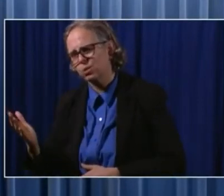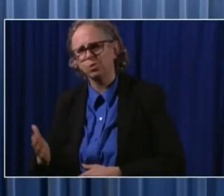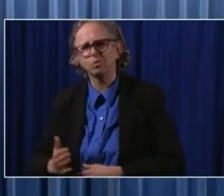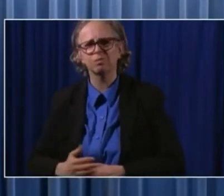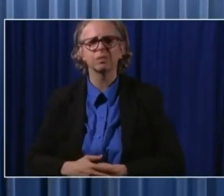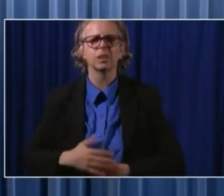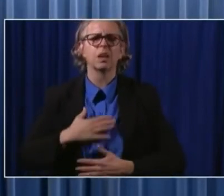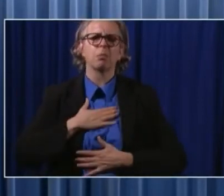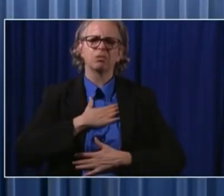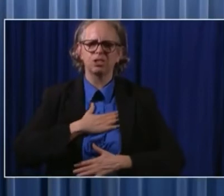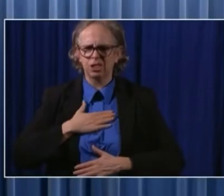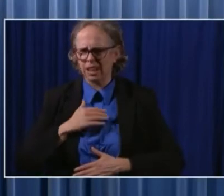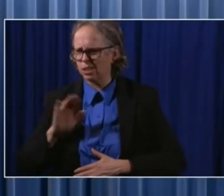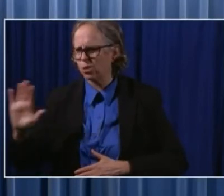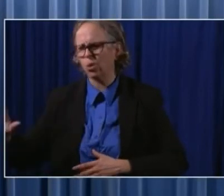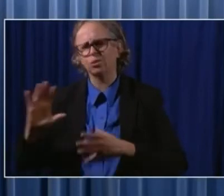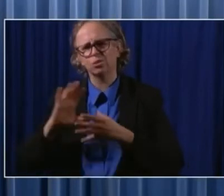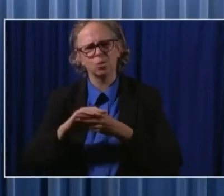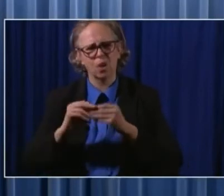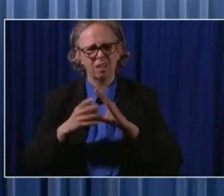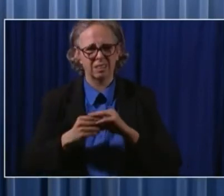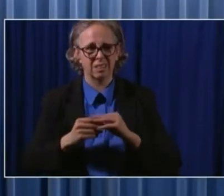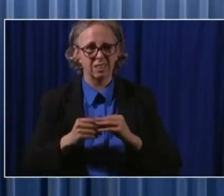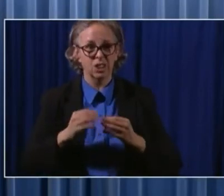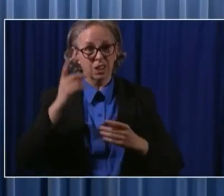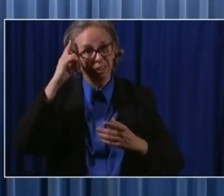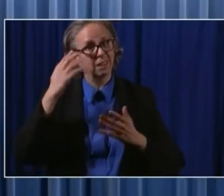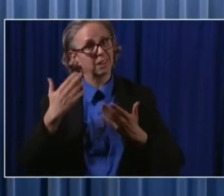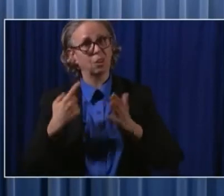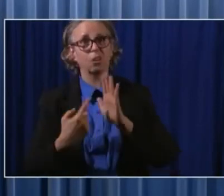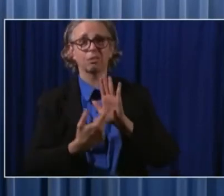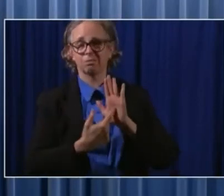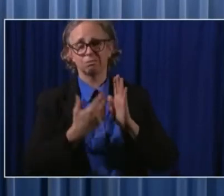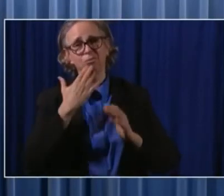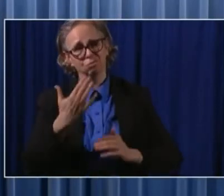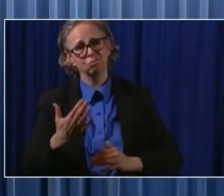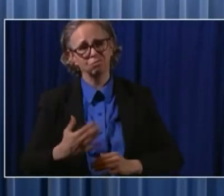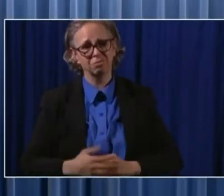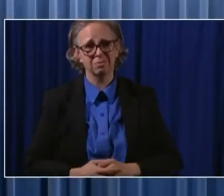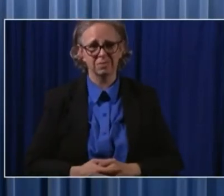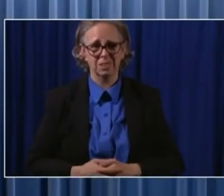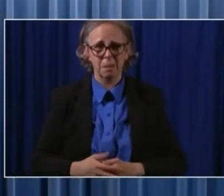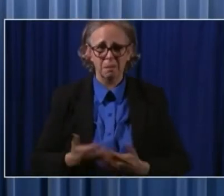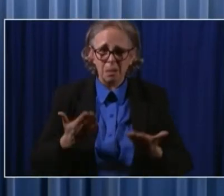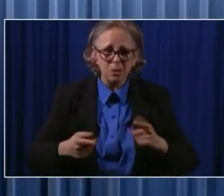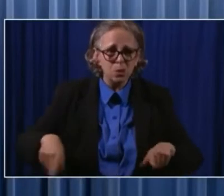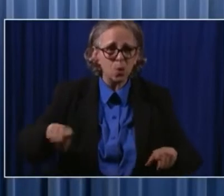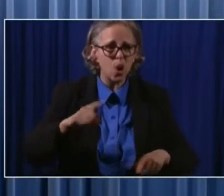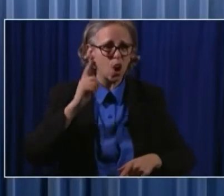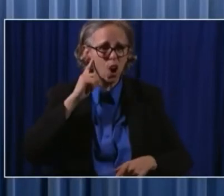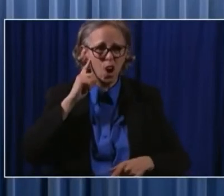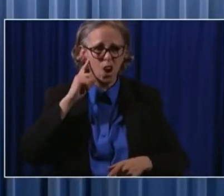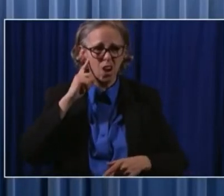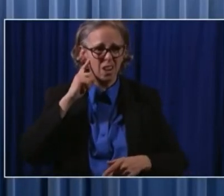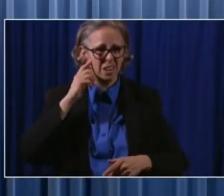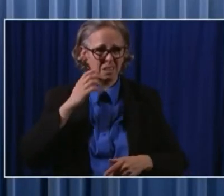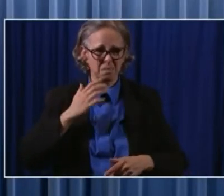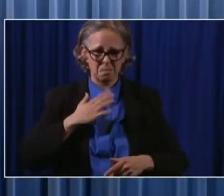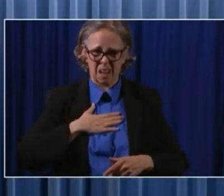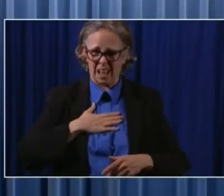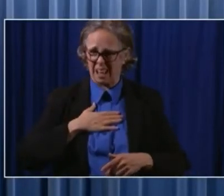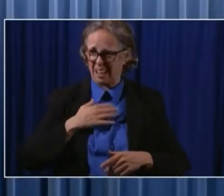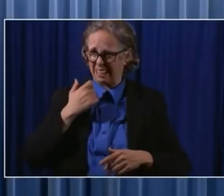really the story. And I think it kind of illustrates, I don't know if you were able to hear some of the examples I read, but just